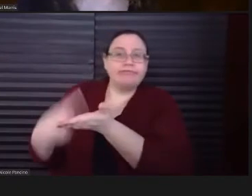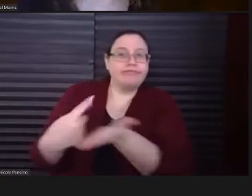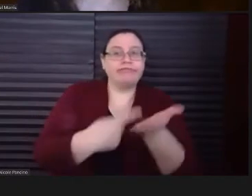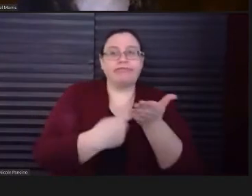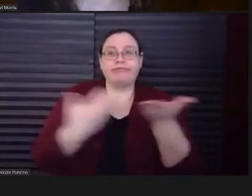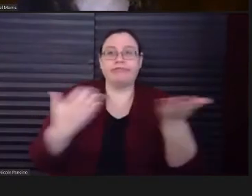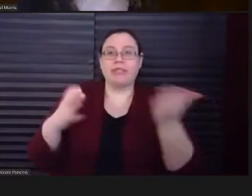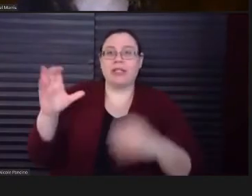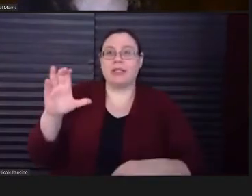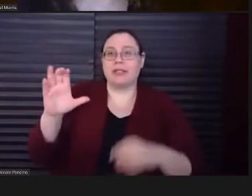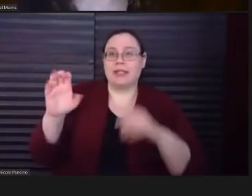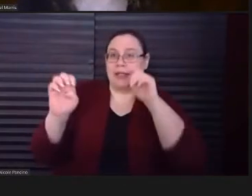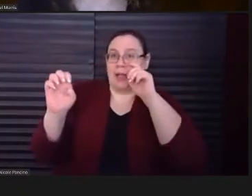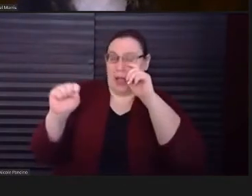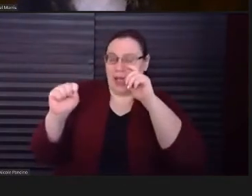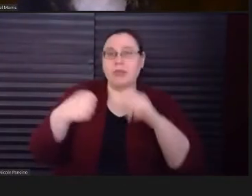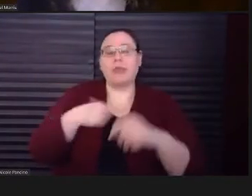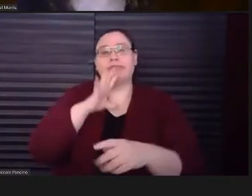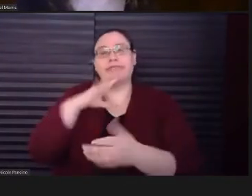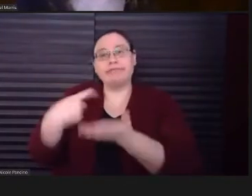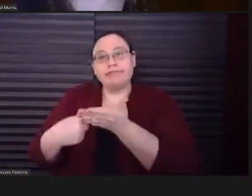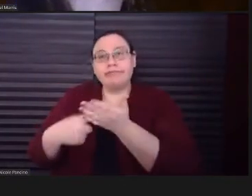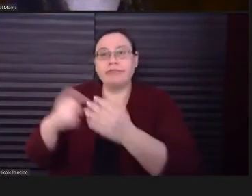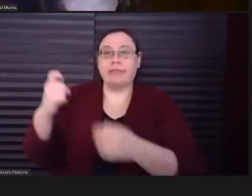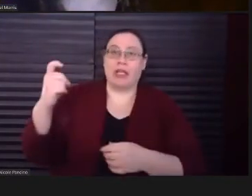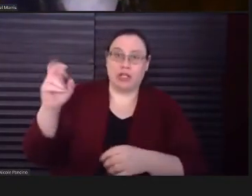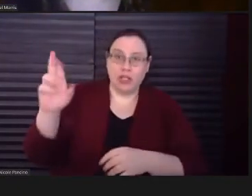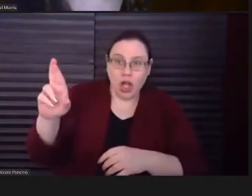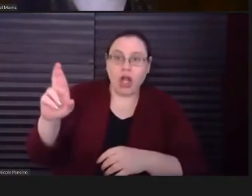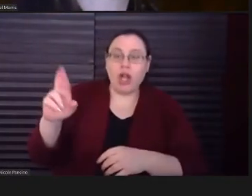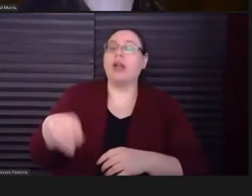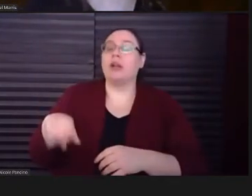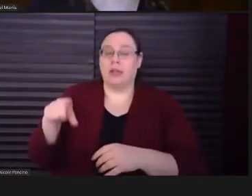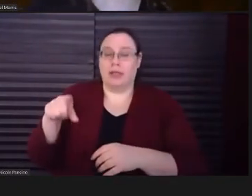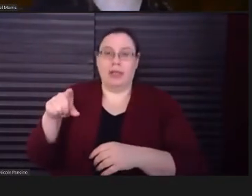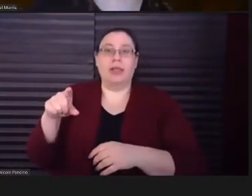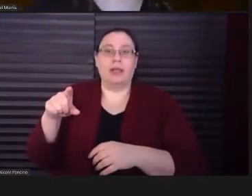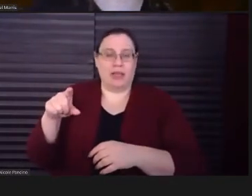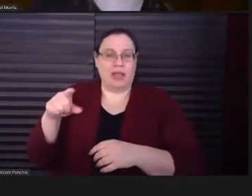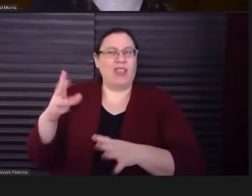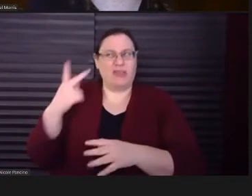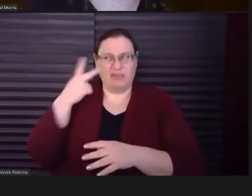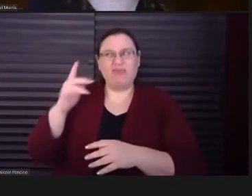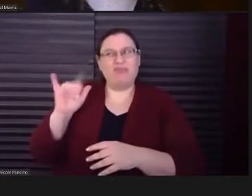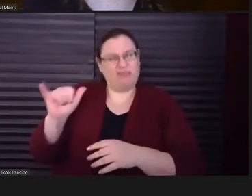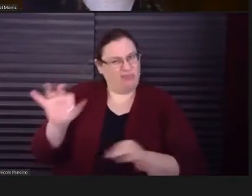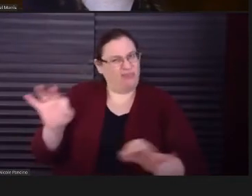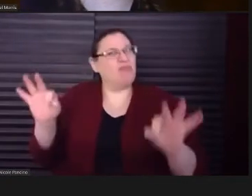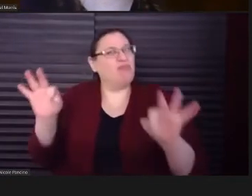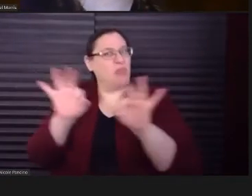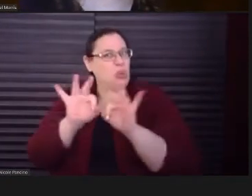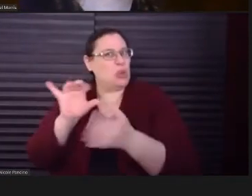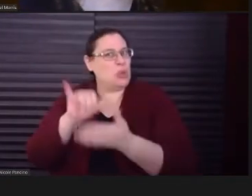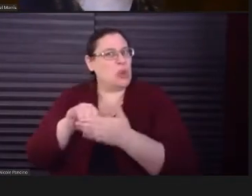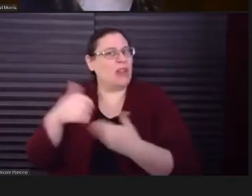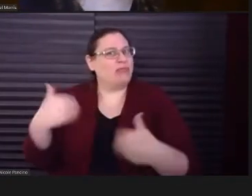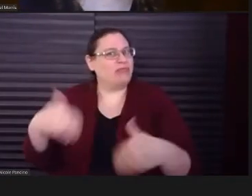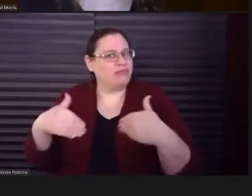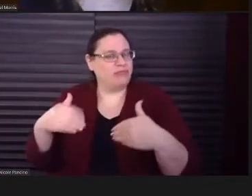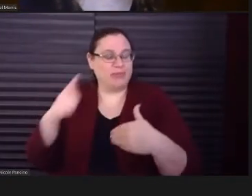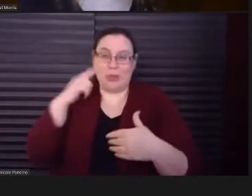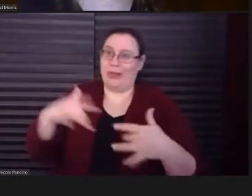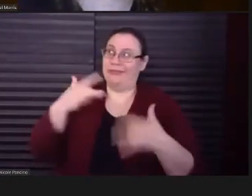CES, because we're all talking about XR and they did see the importance of doing this. So we're really excited about